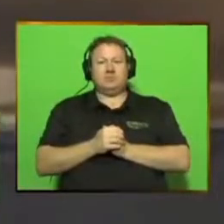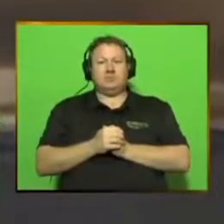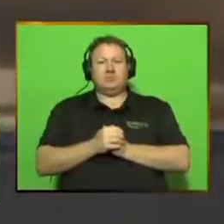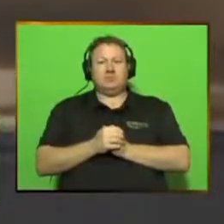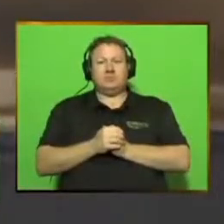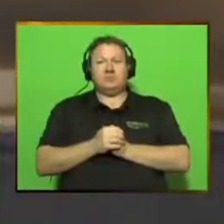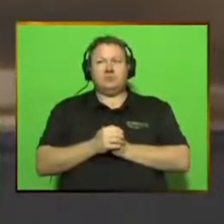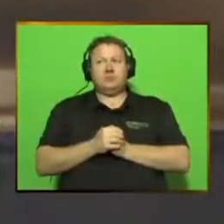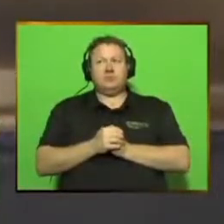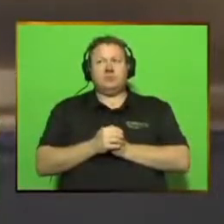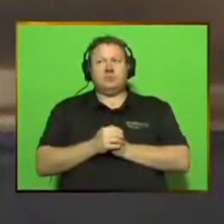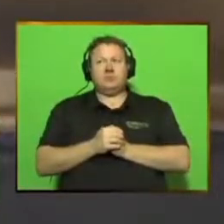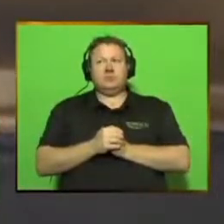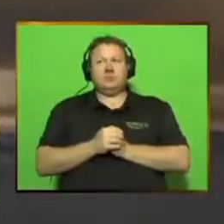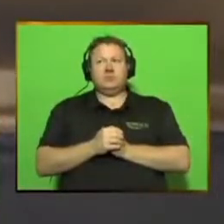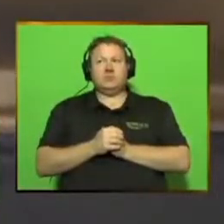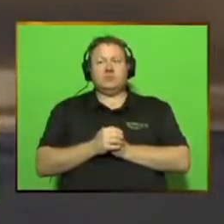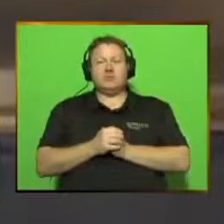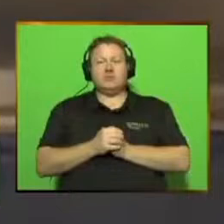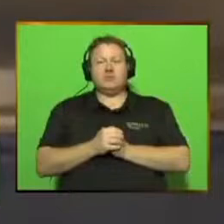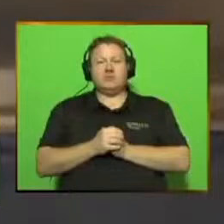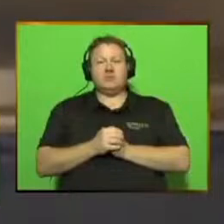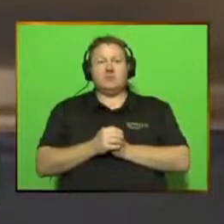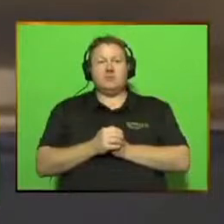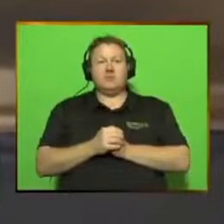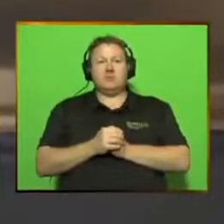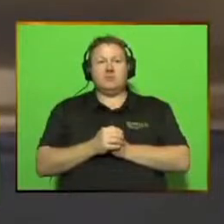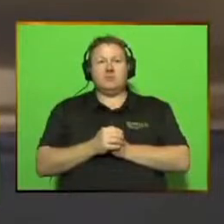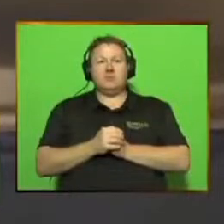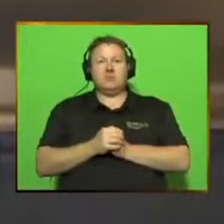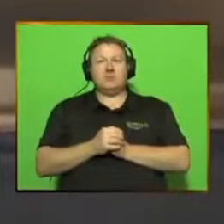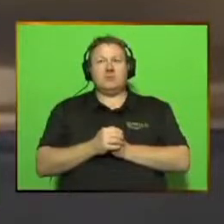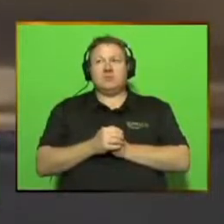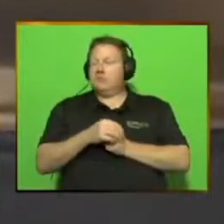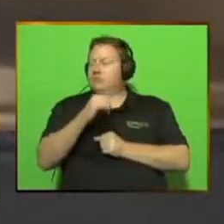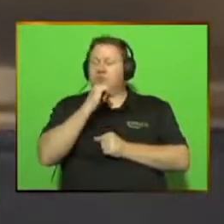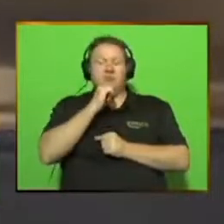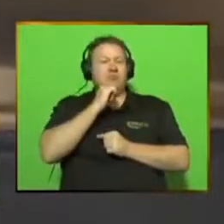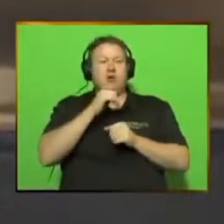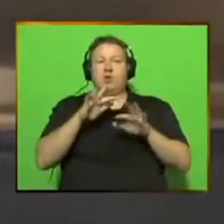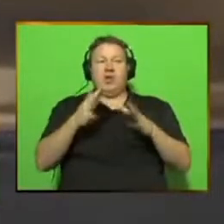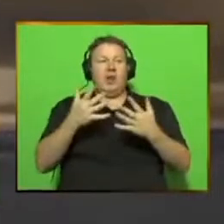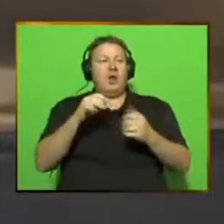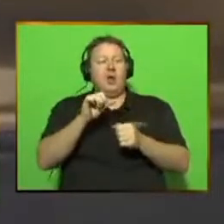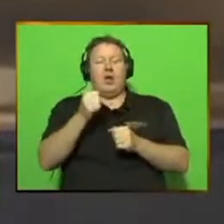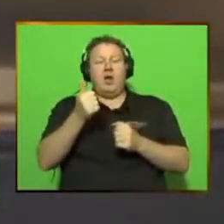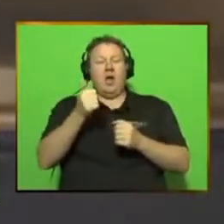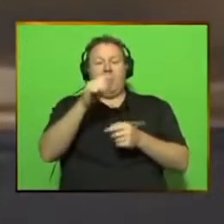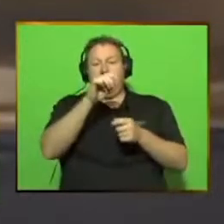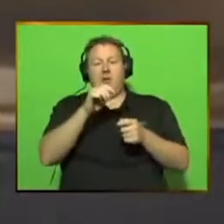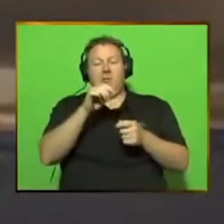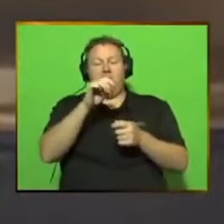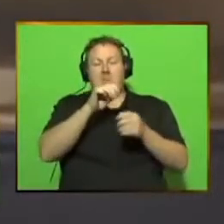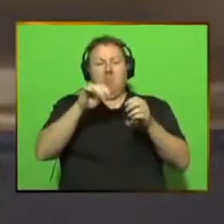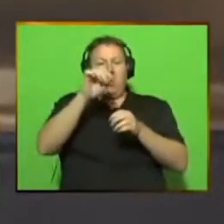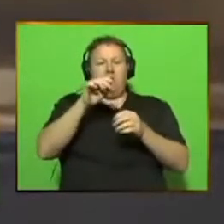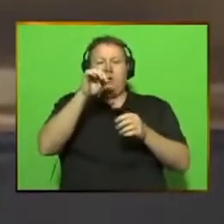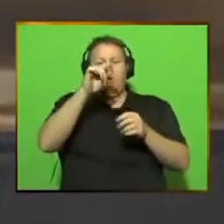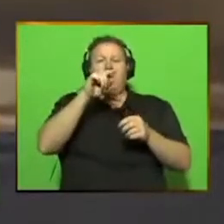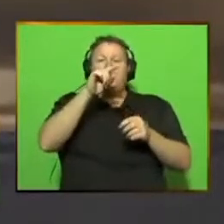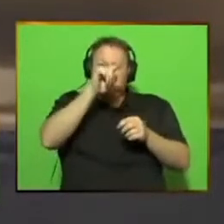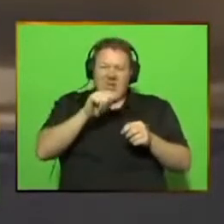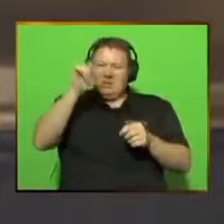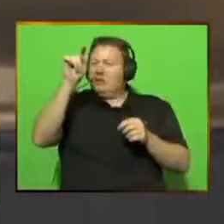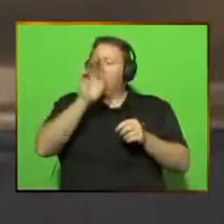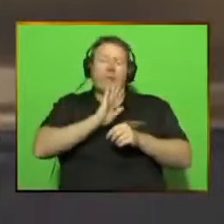or her choice. You may not make any other mark other than a